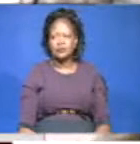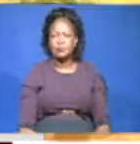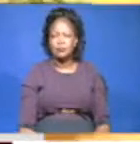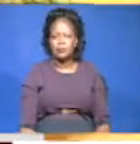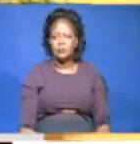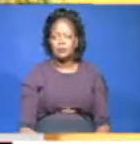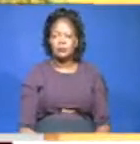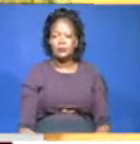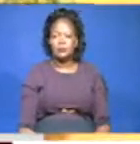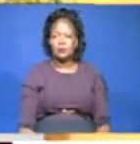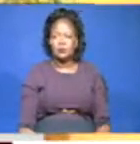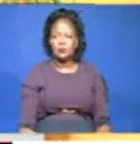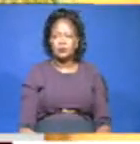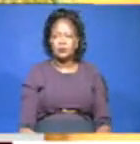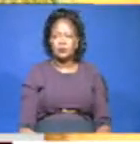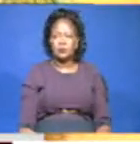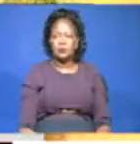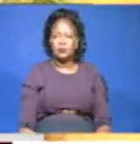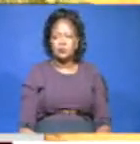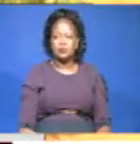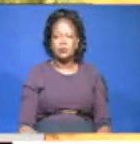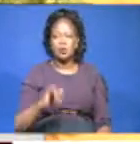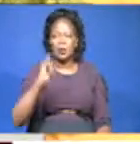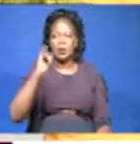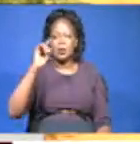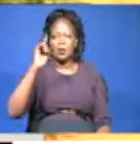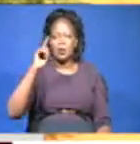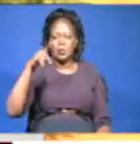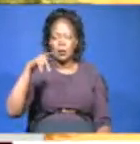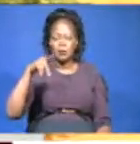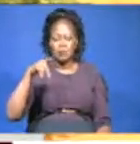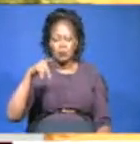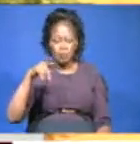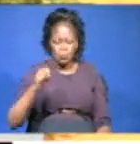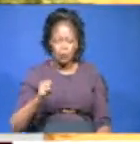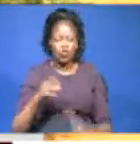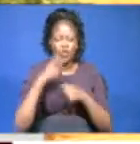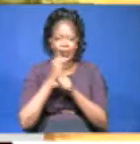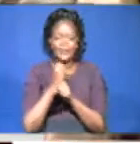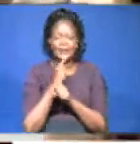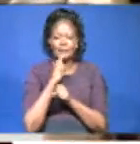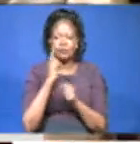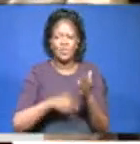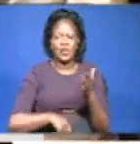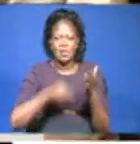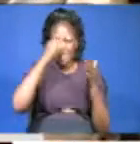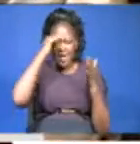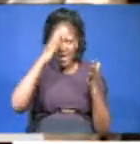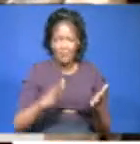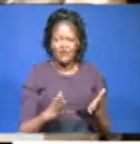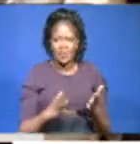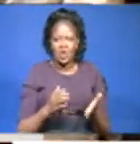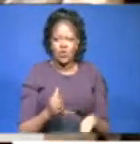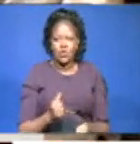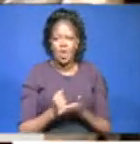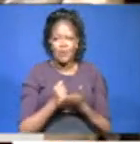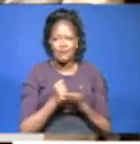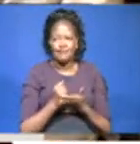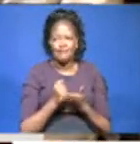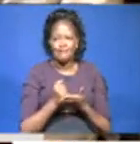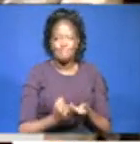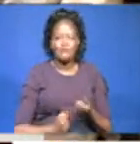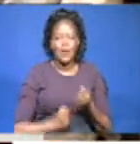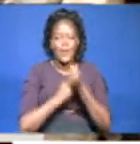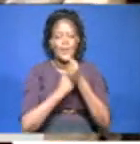Meanwhile, Kenya Internally Displaced Persons Organization is calling upon governors to scale up relief aid programs in the